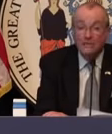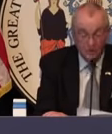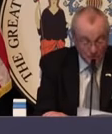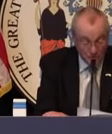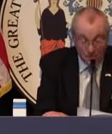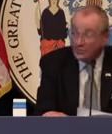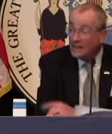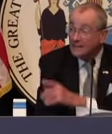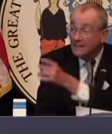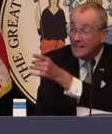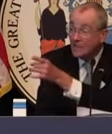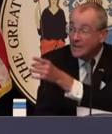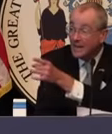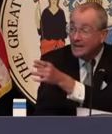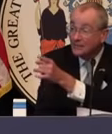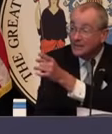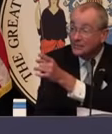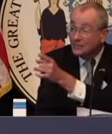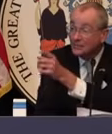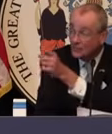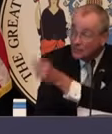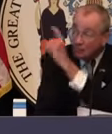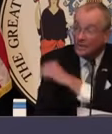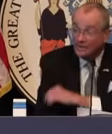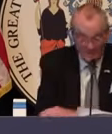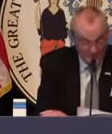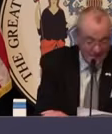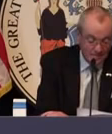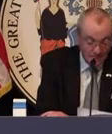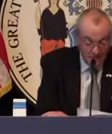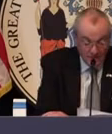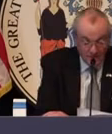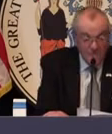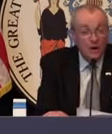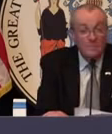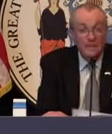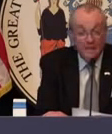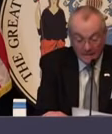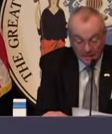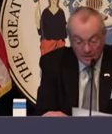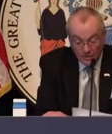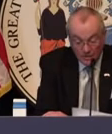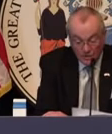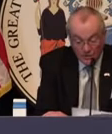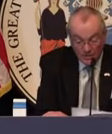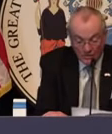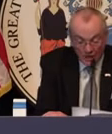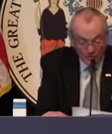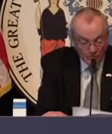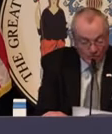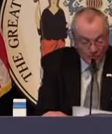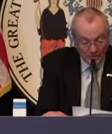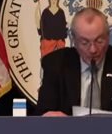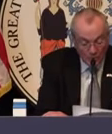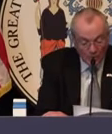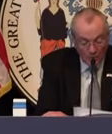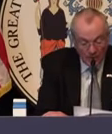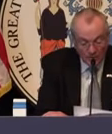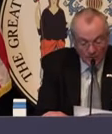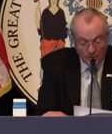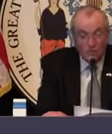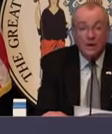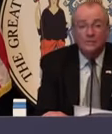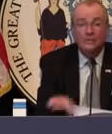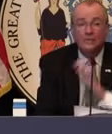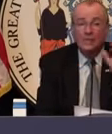a bright future for our state. Tammy and I got tested this morning, in fact. From the very beginning, New Jerseyans have understood that the only